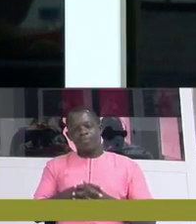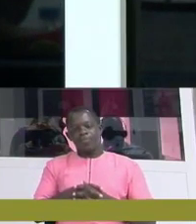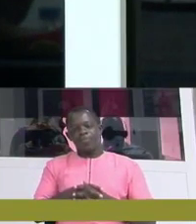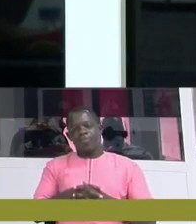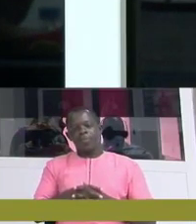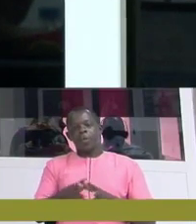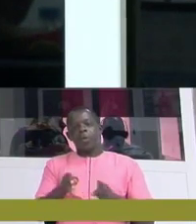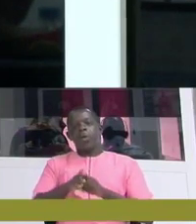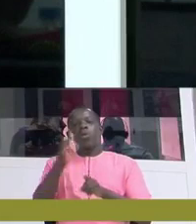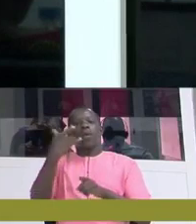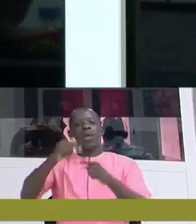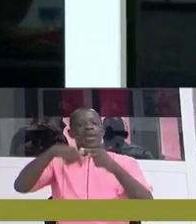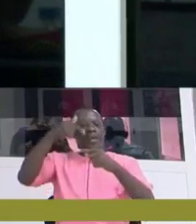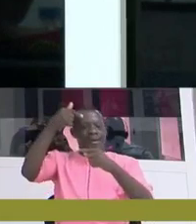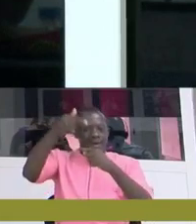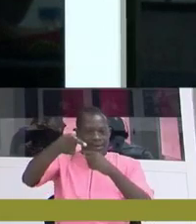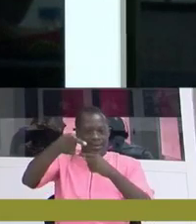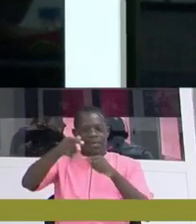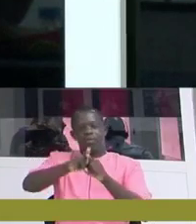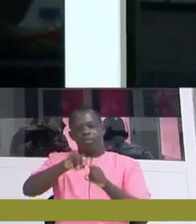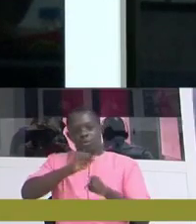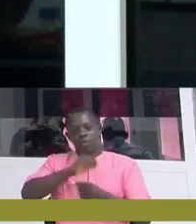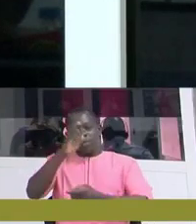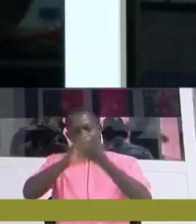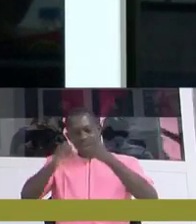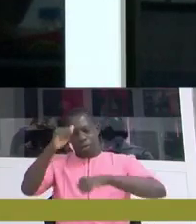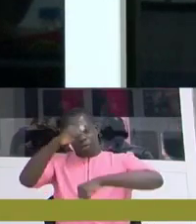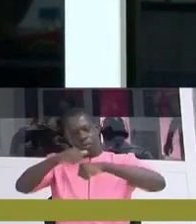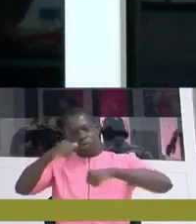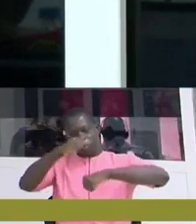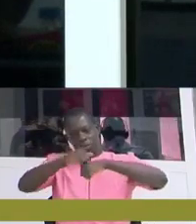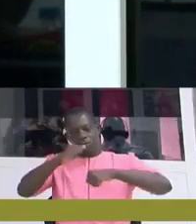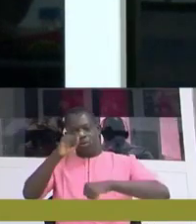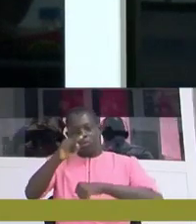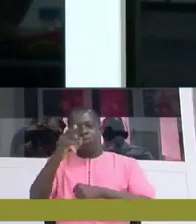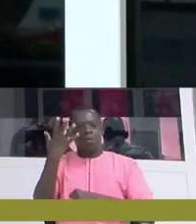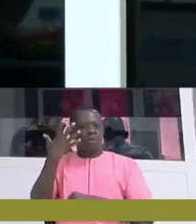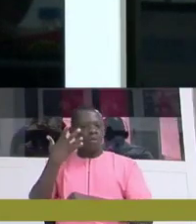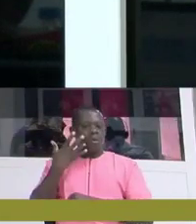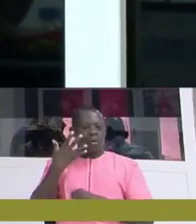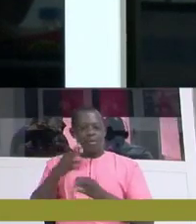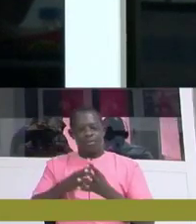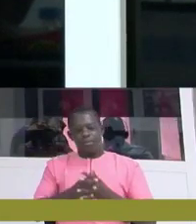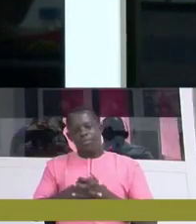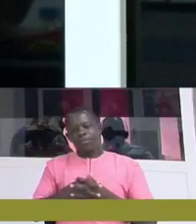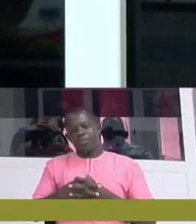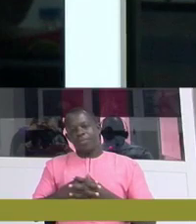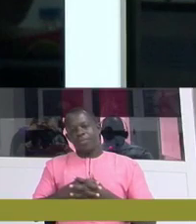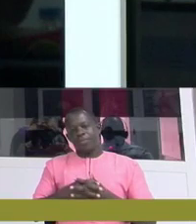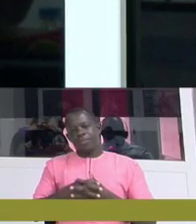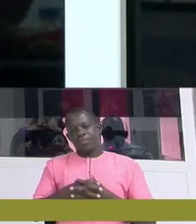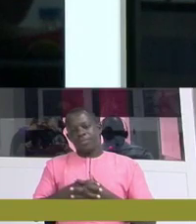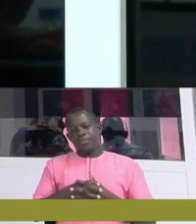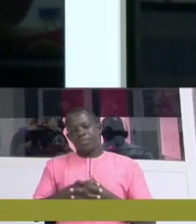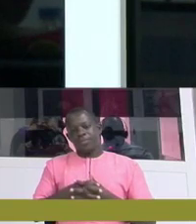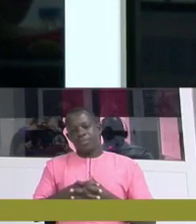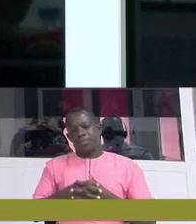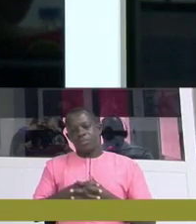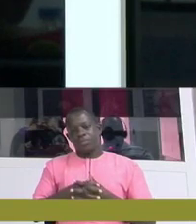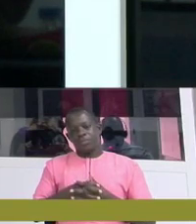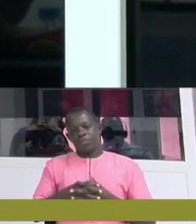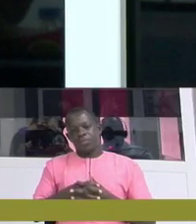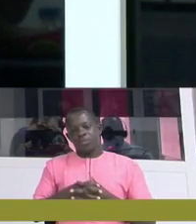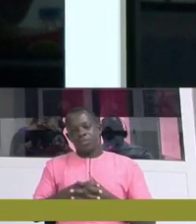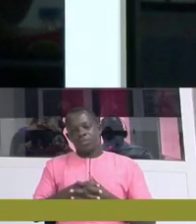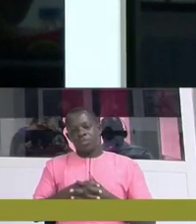When next did he torture you? O lungo kola nata lunjuma le kote keke lipa. Abira botoro o bute